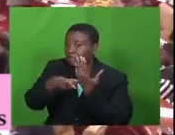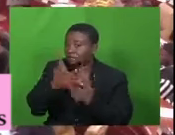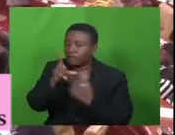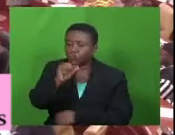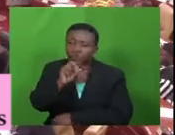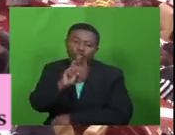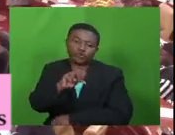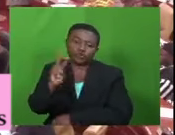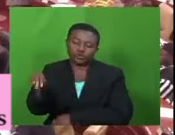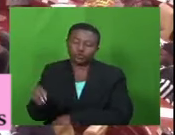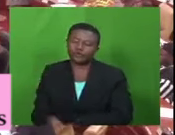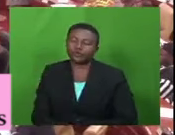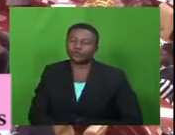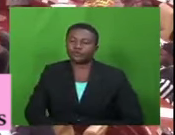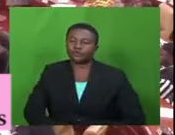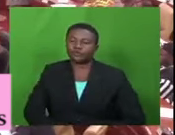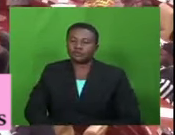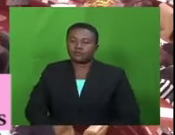2022.